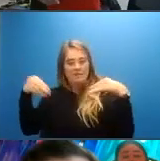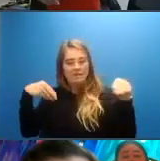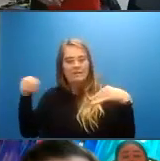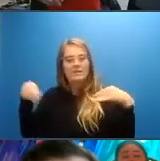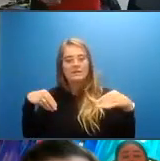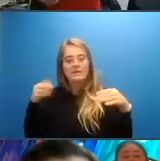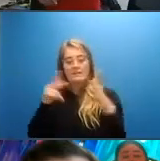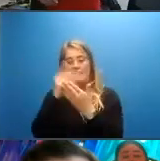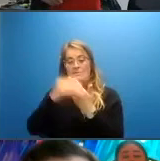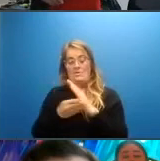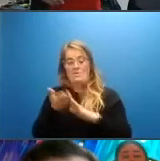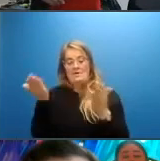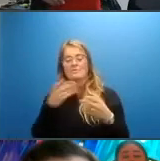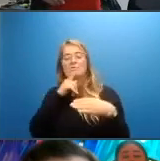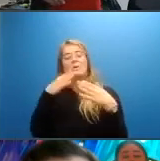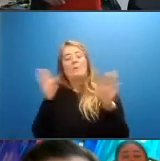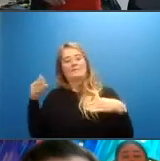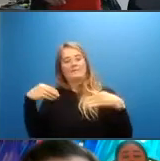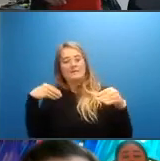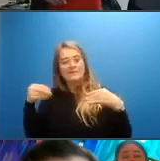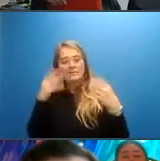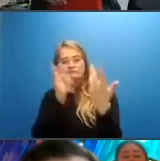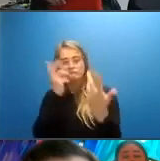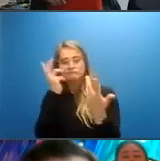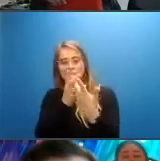program that we're running here is open, and it's so